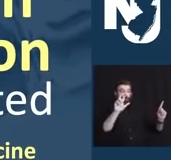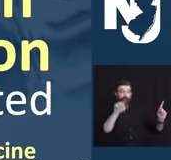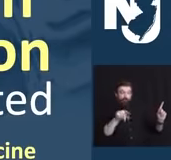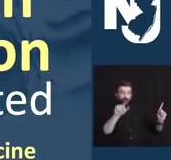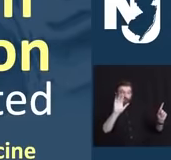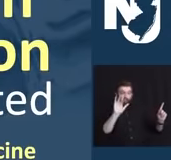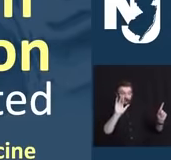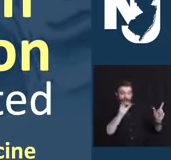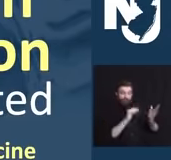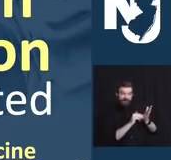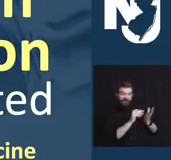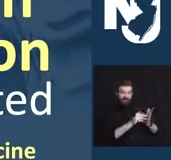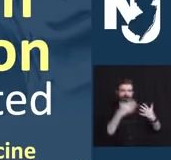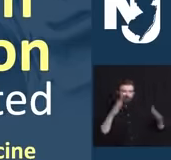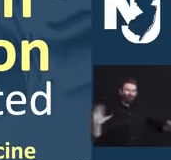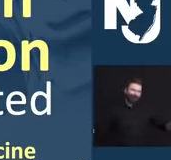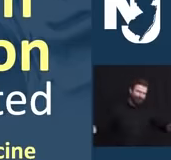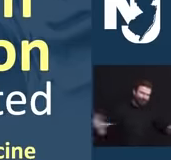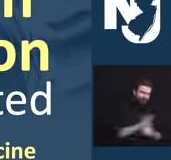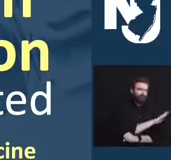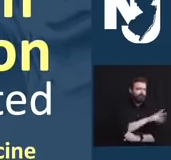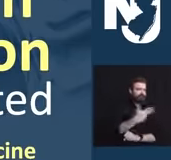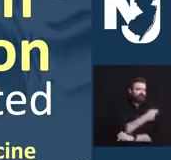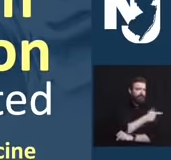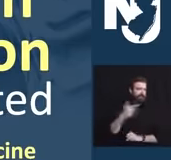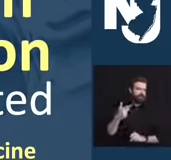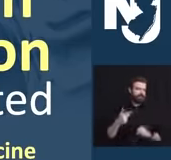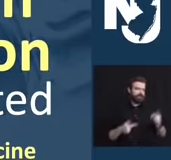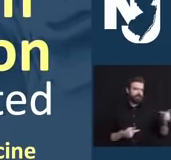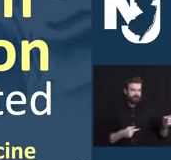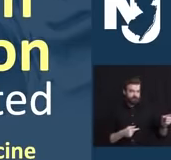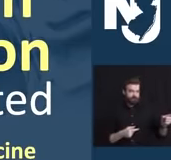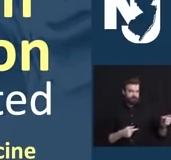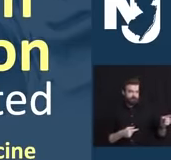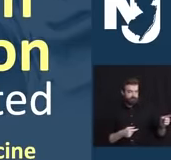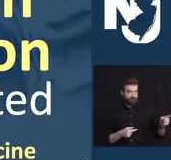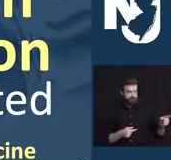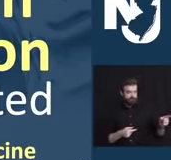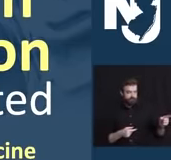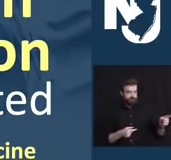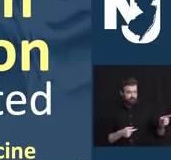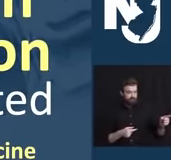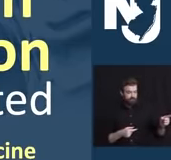more color on this in a couple of minutes, we have identified approximately